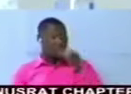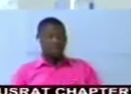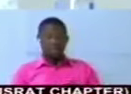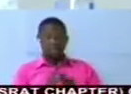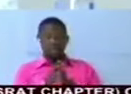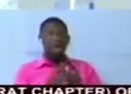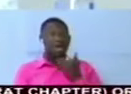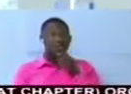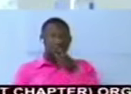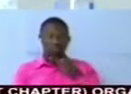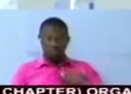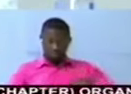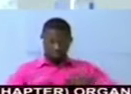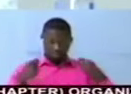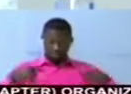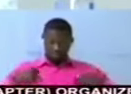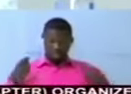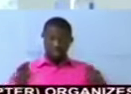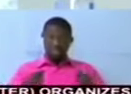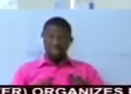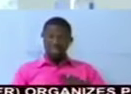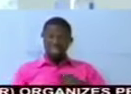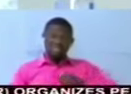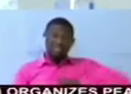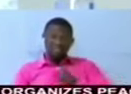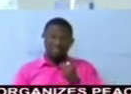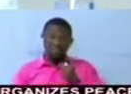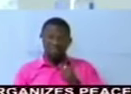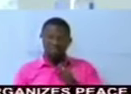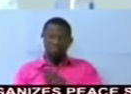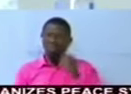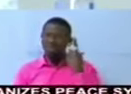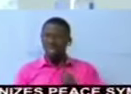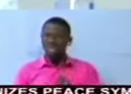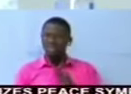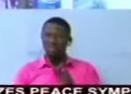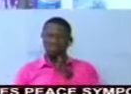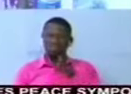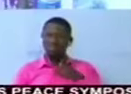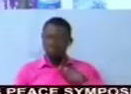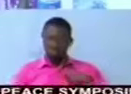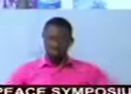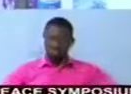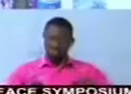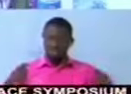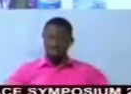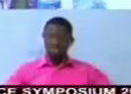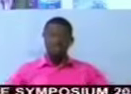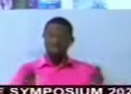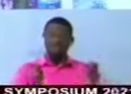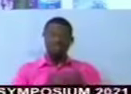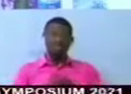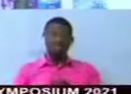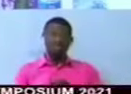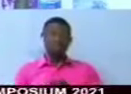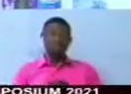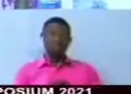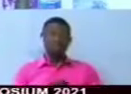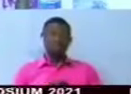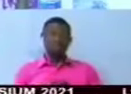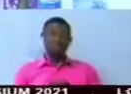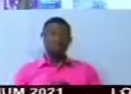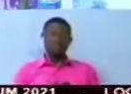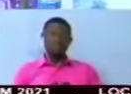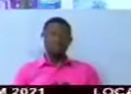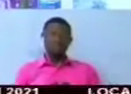ci kenn ko xamne andut ci liñ la wax ne nga summe ko. Hanadima yakamti lo gawal undress yak